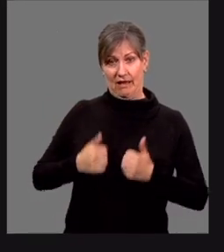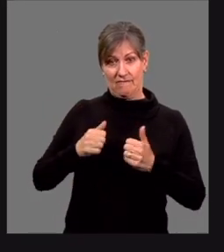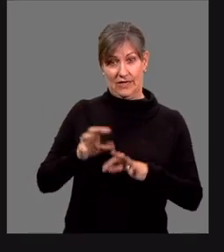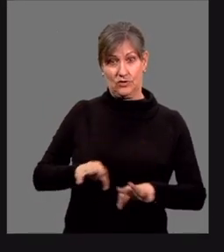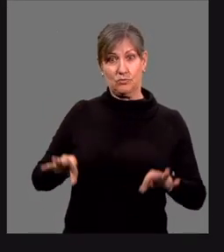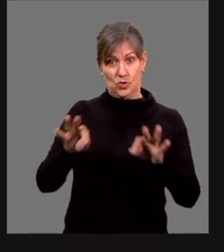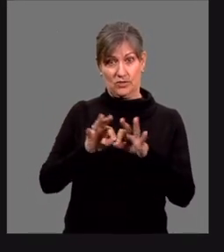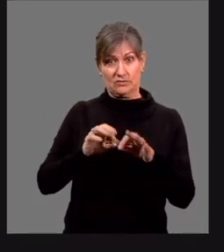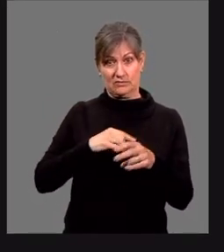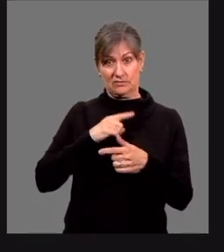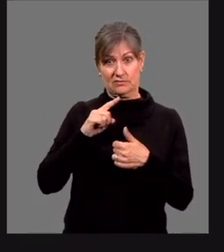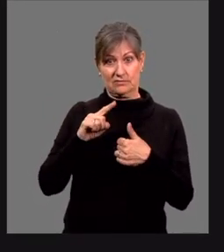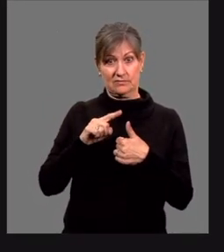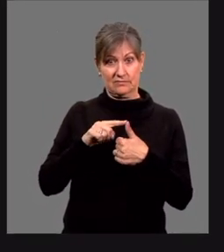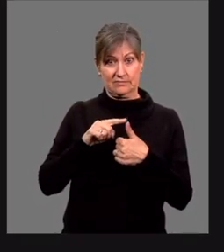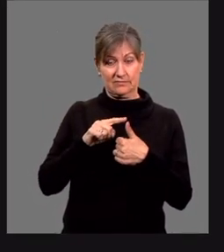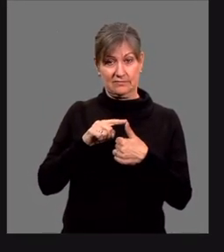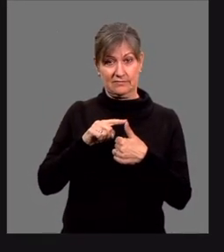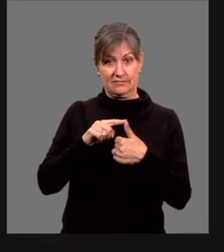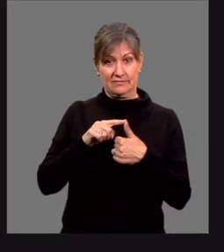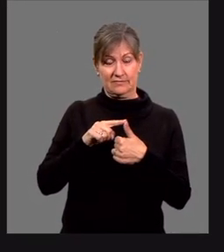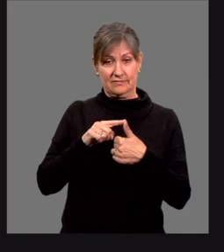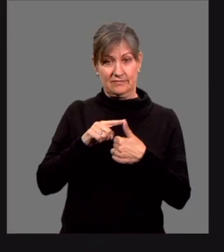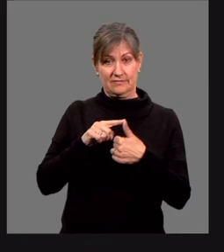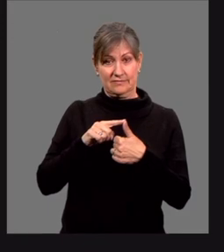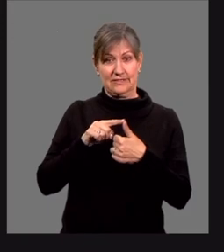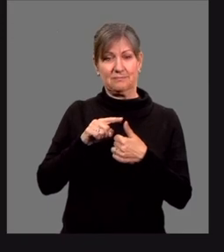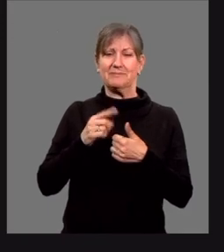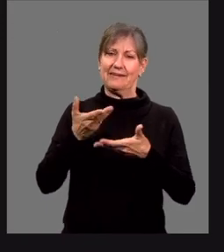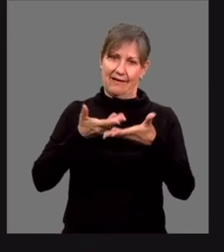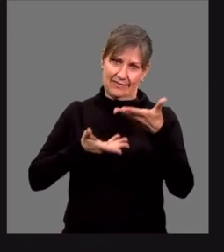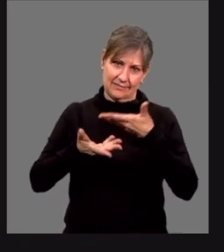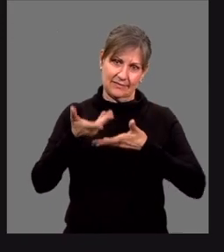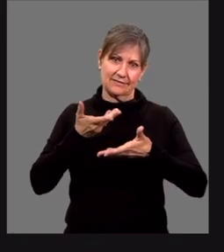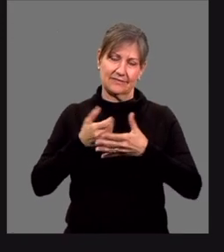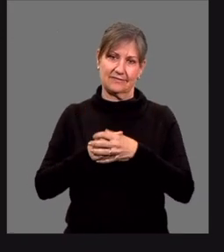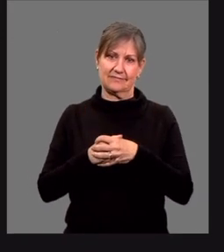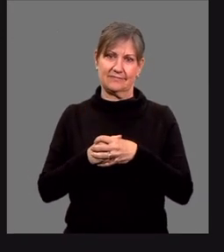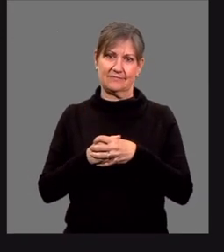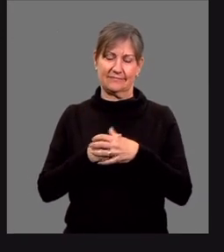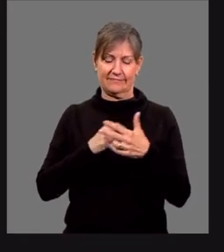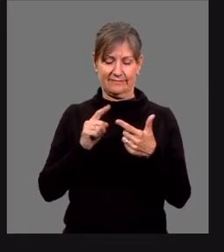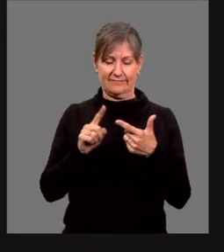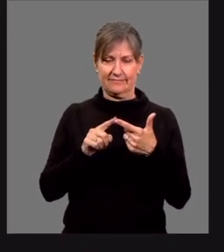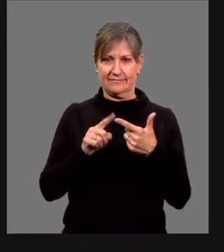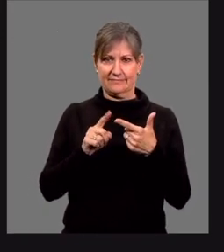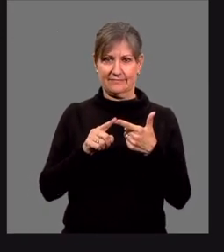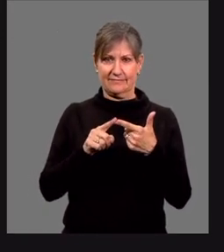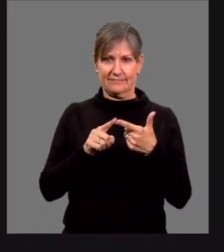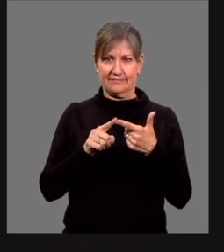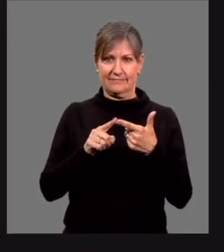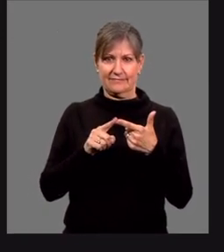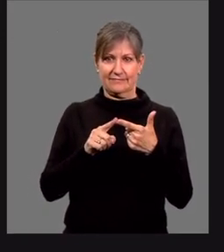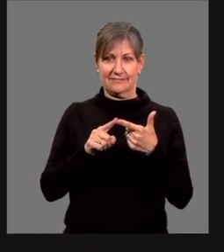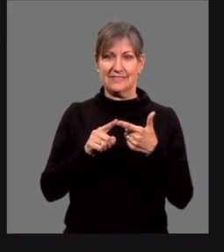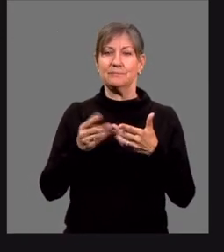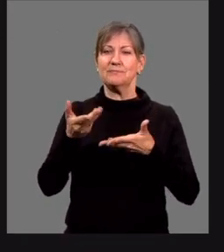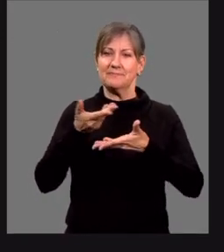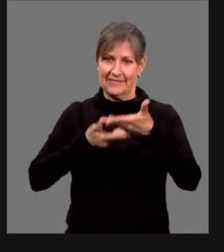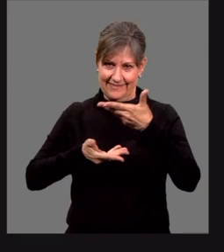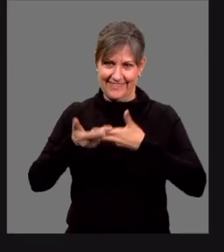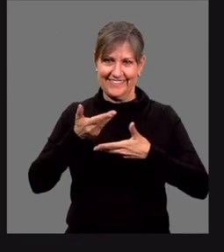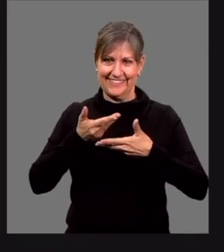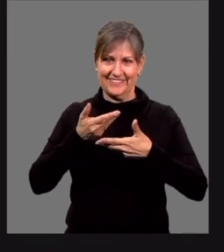that are important. The first is to be kind. The second is to be